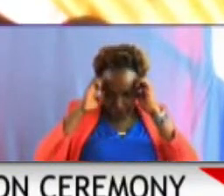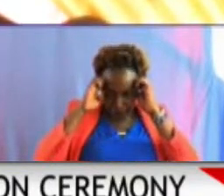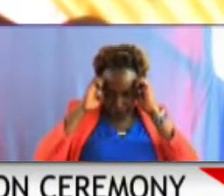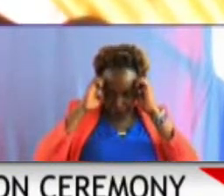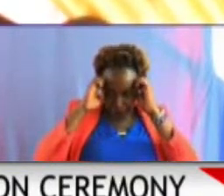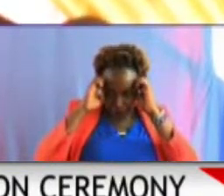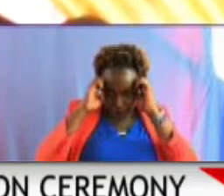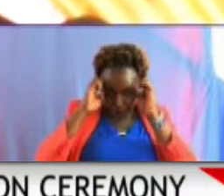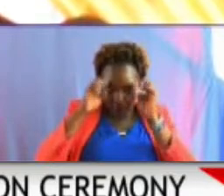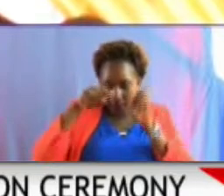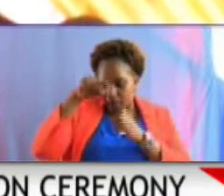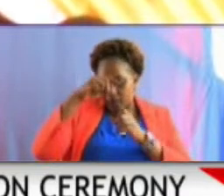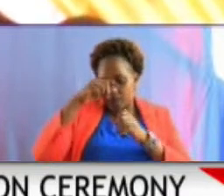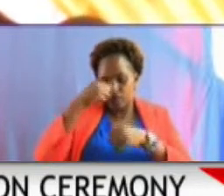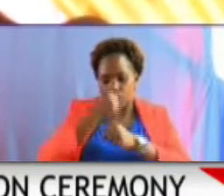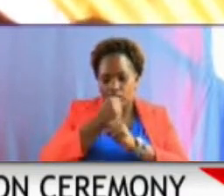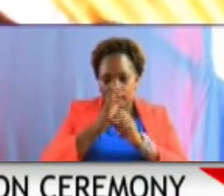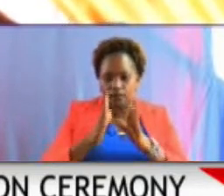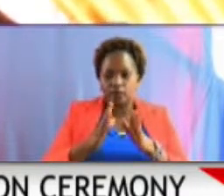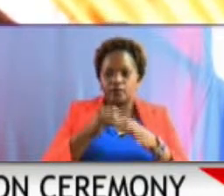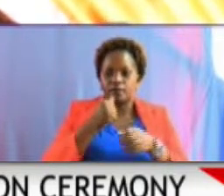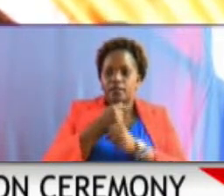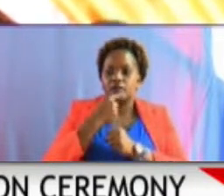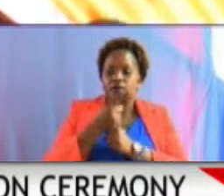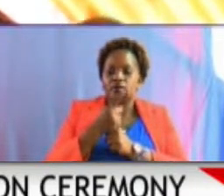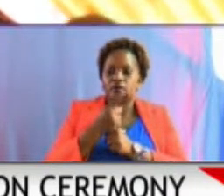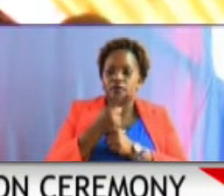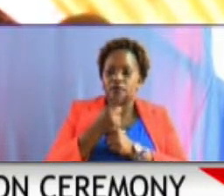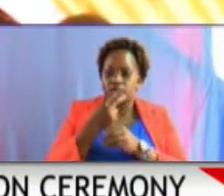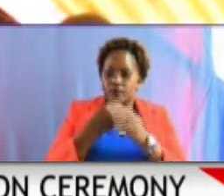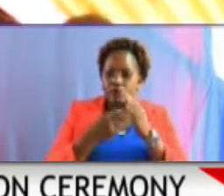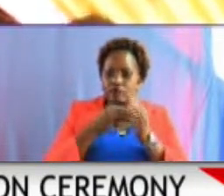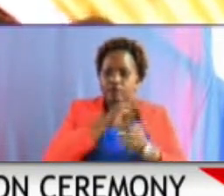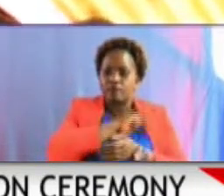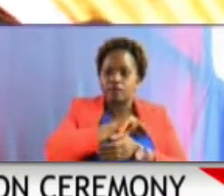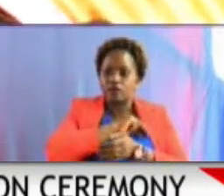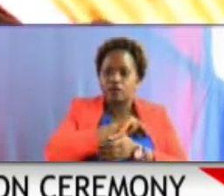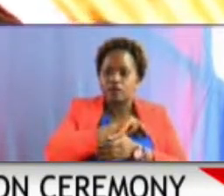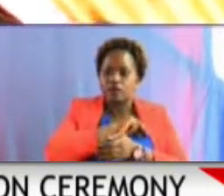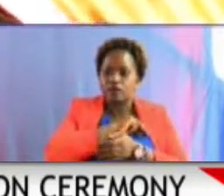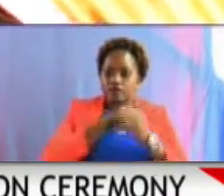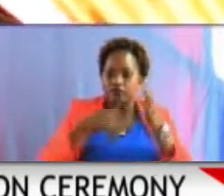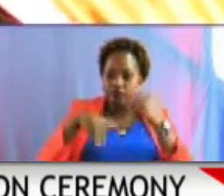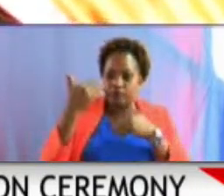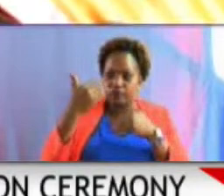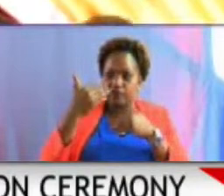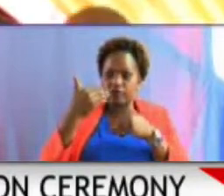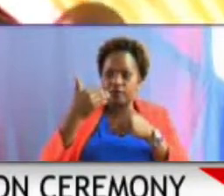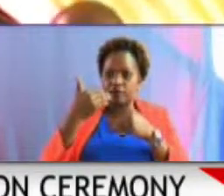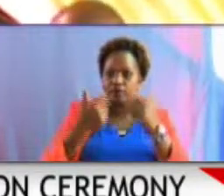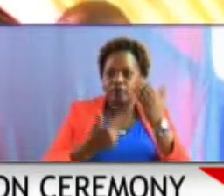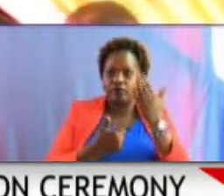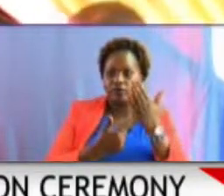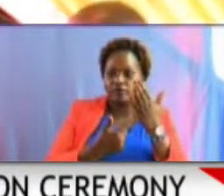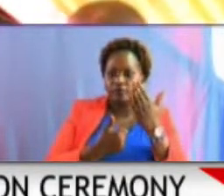and administrative staff in ensuring that the vision and mission of the university are kept in